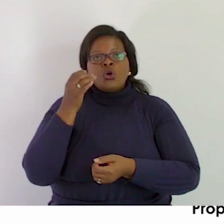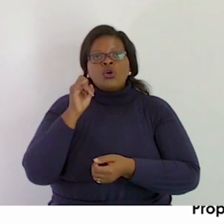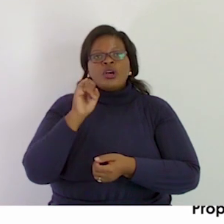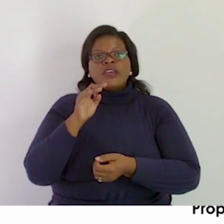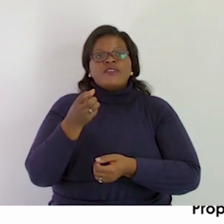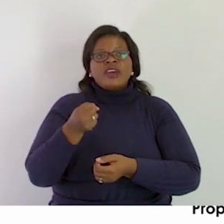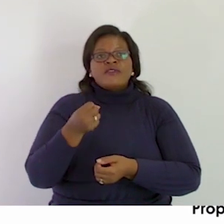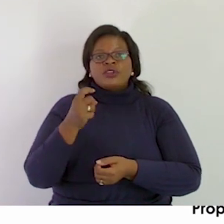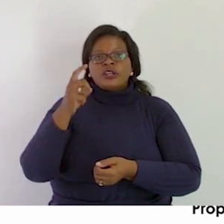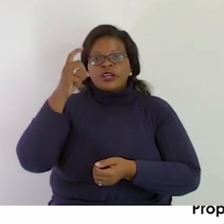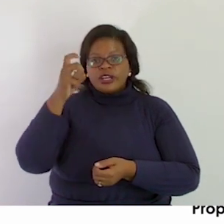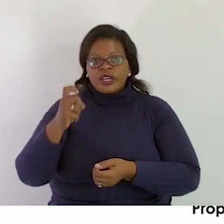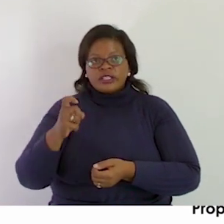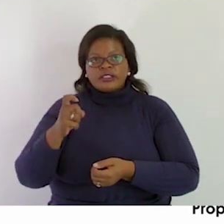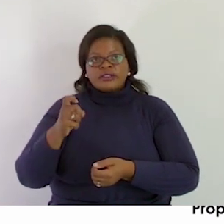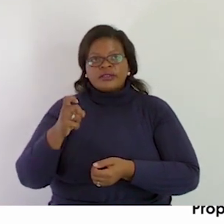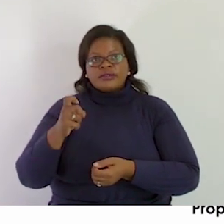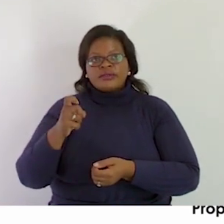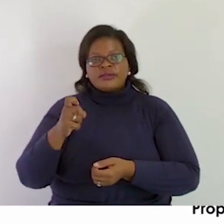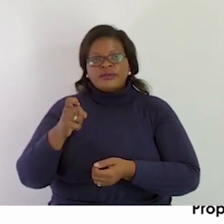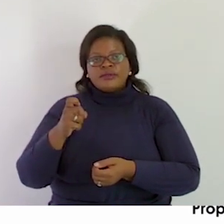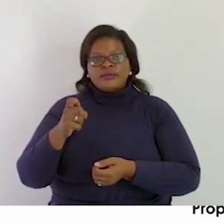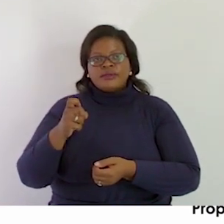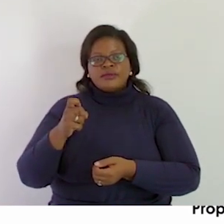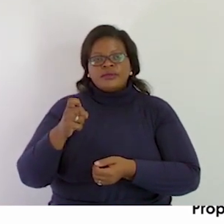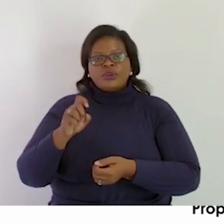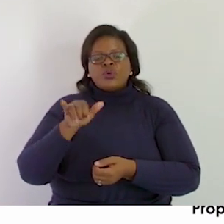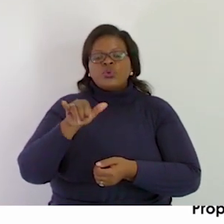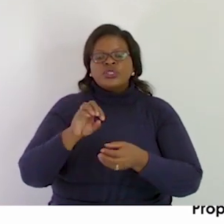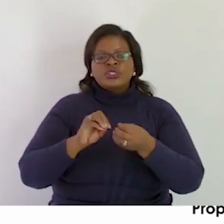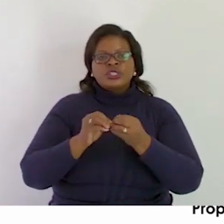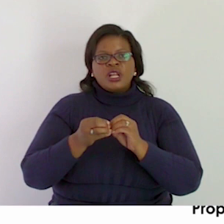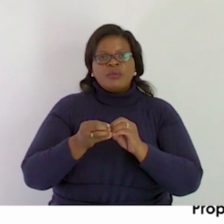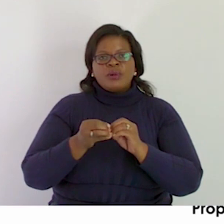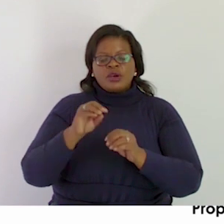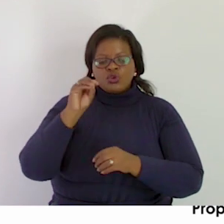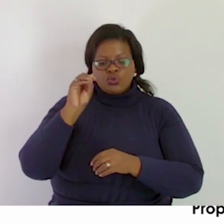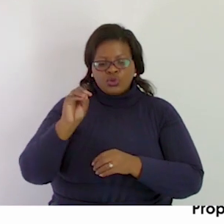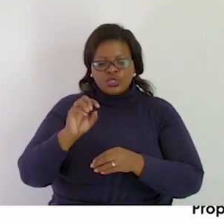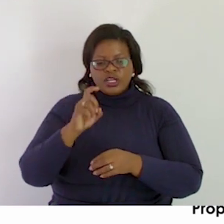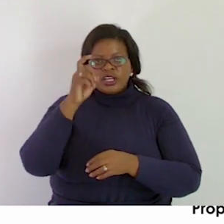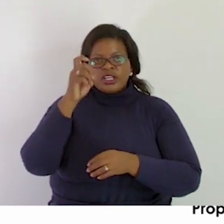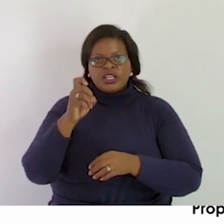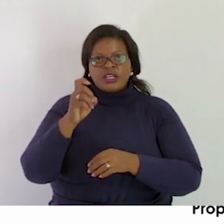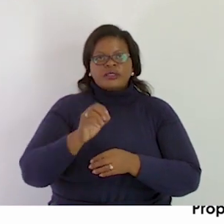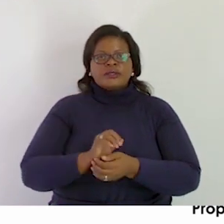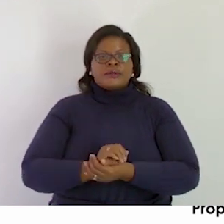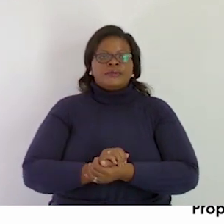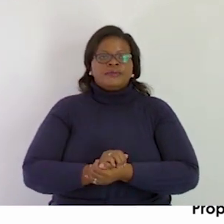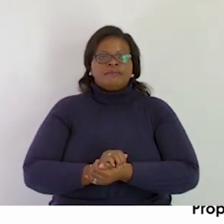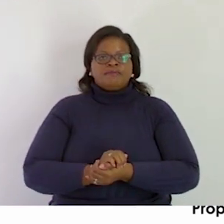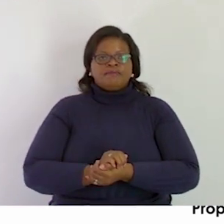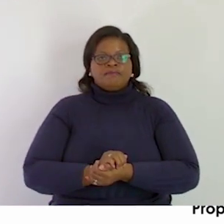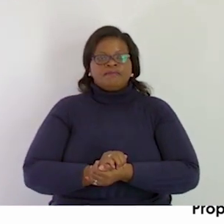x, you need to think what number should be there. So on